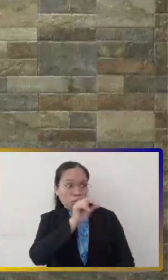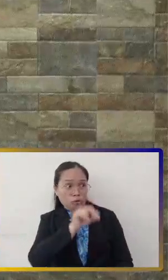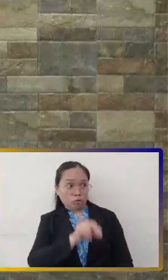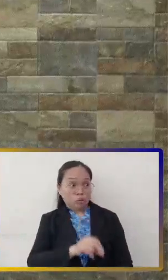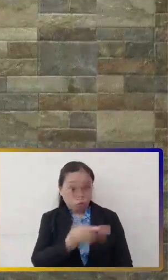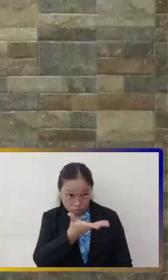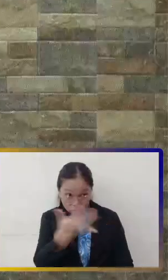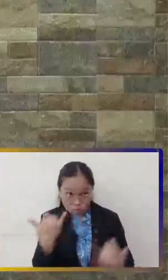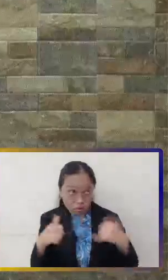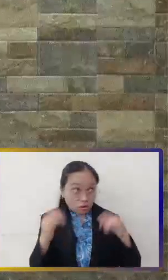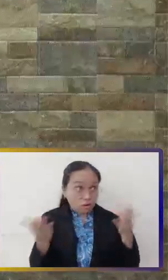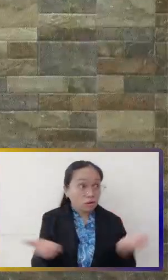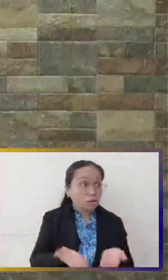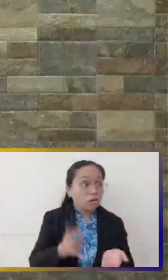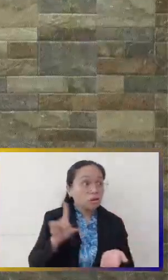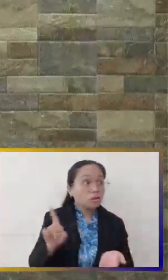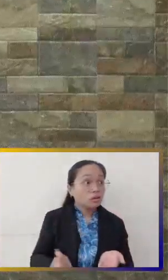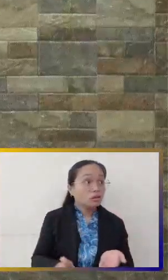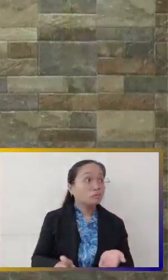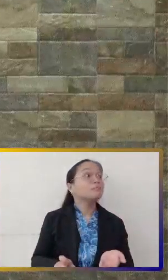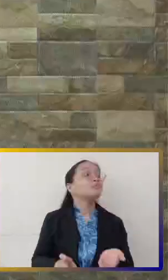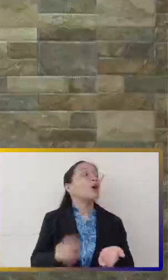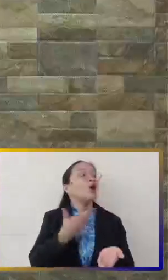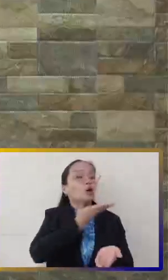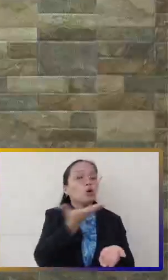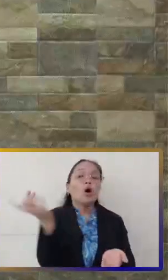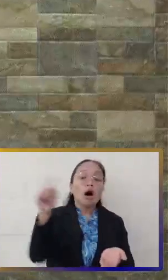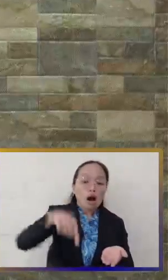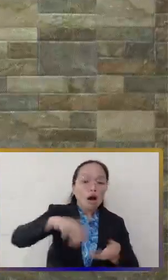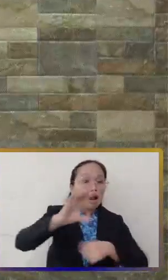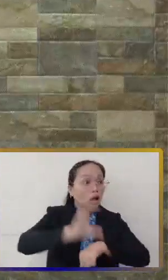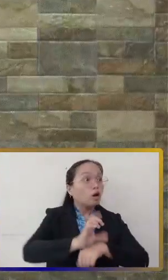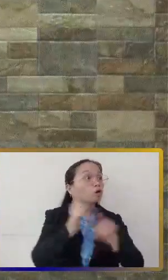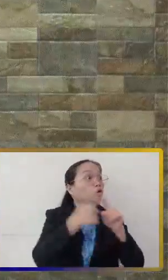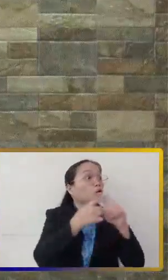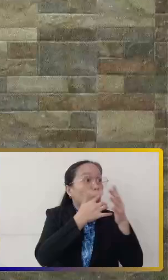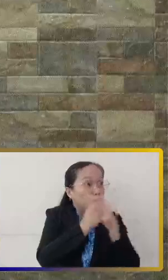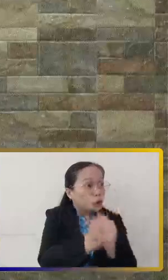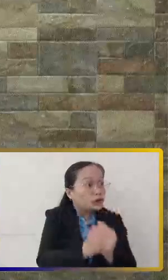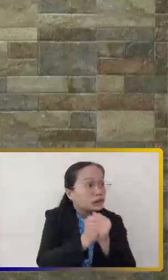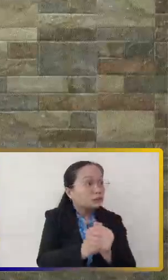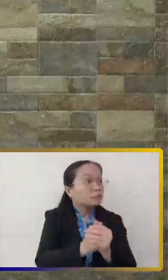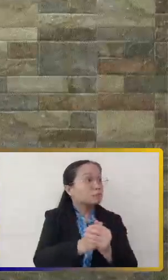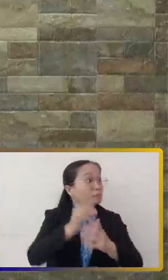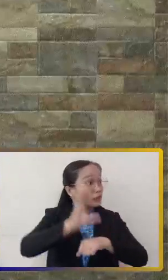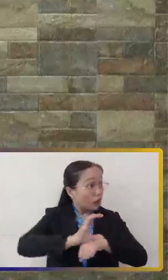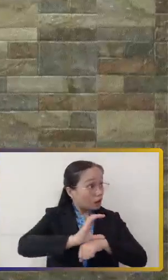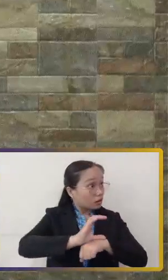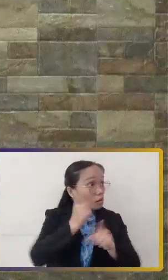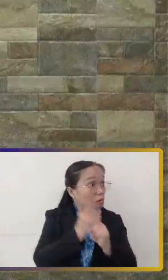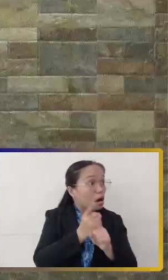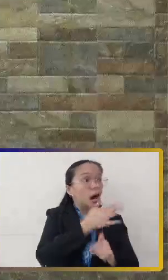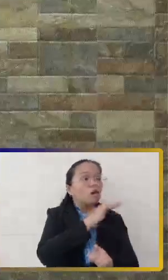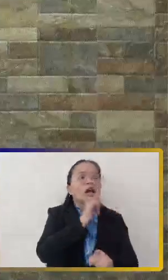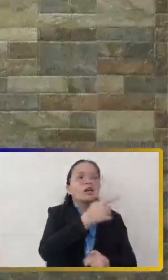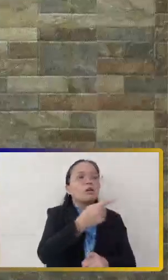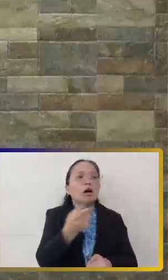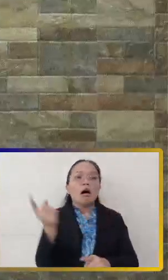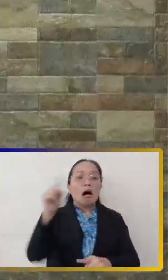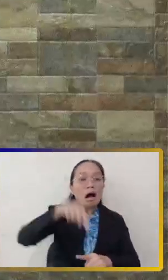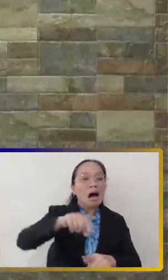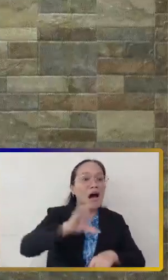here. You come to worship God. You do not come to play with God.